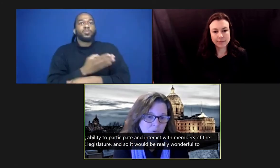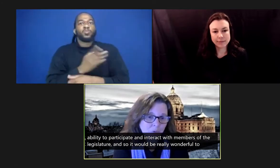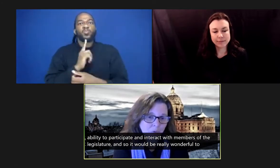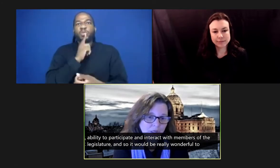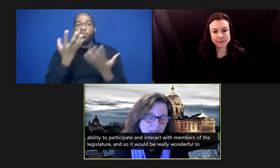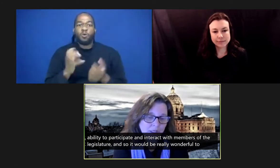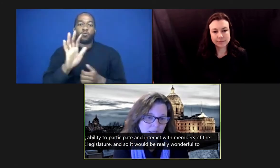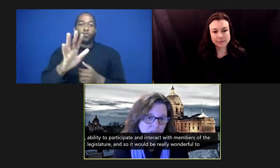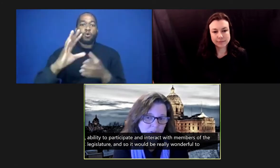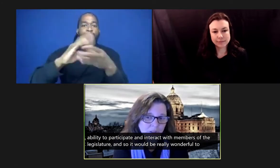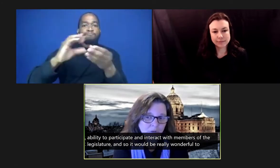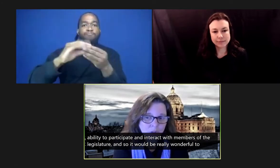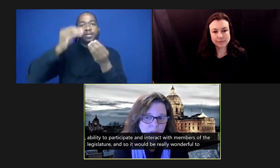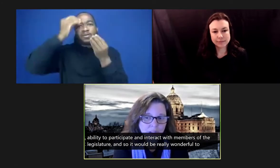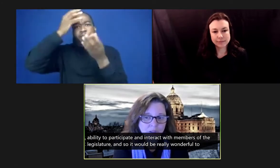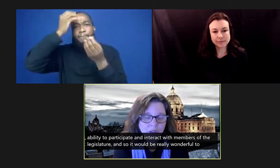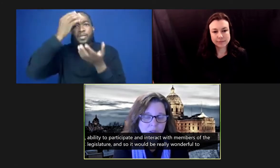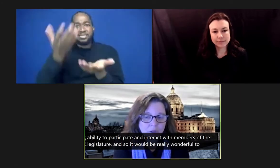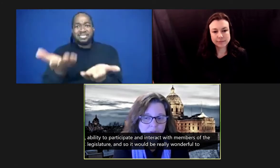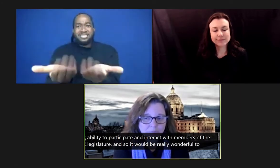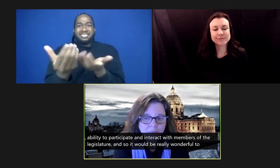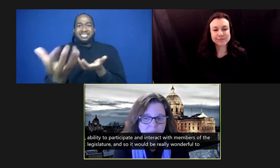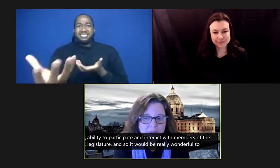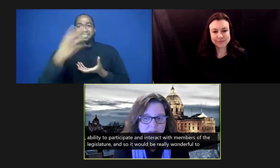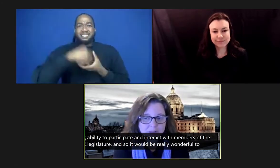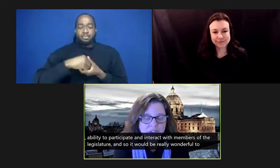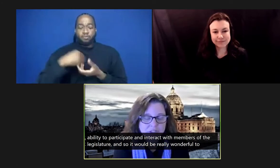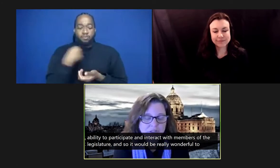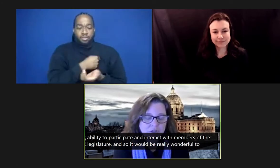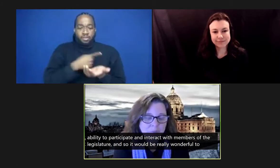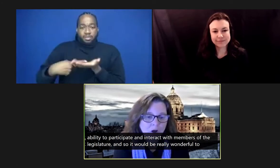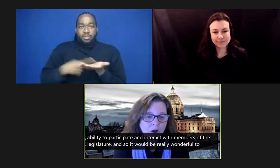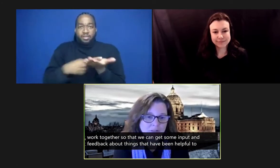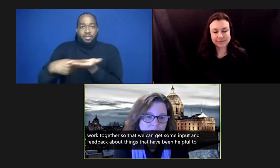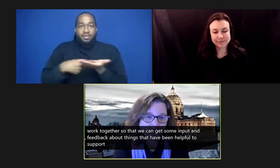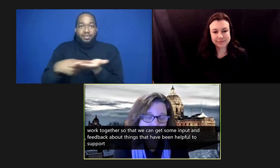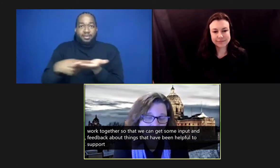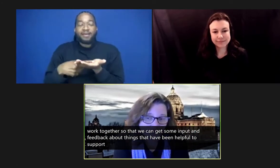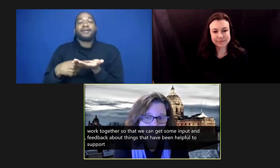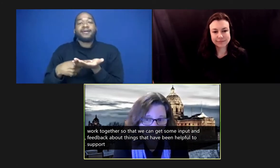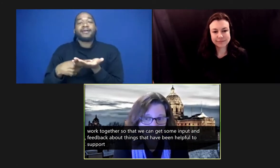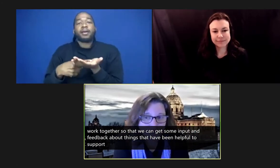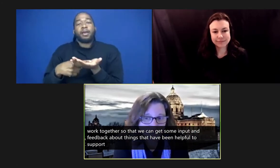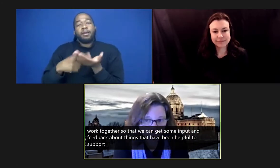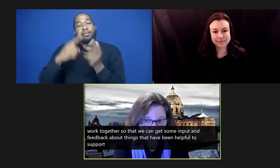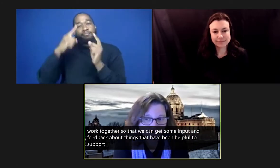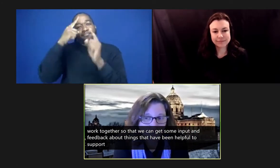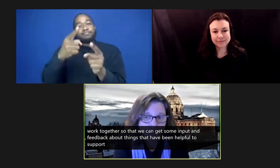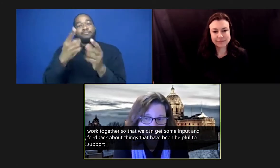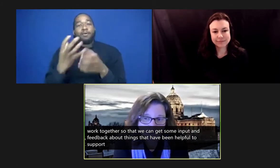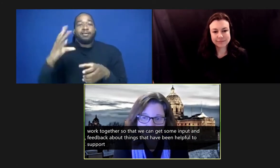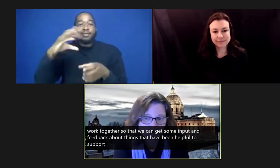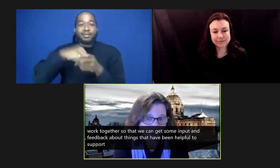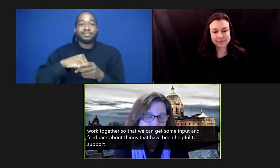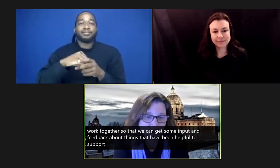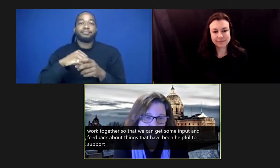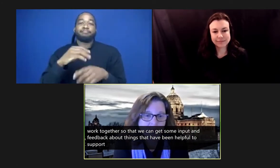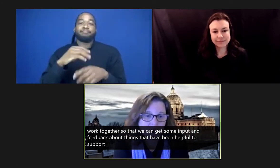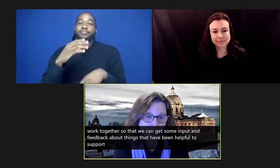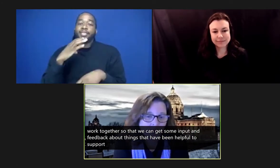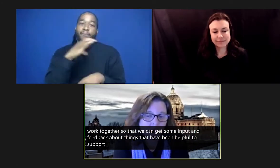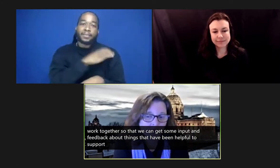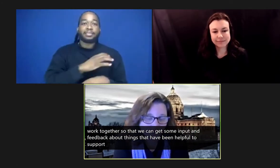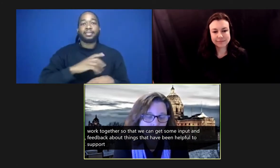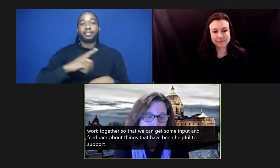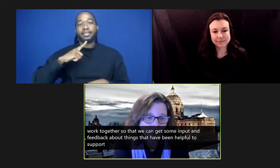to support engagement and working with members of the legislature, but also to hear real and authentic